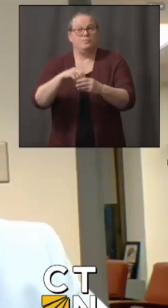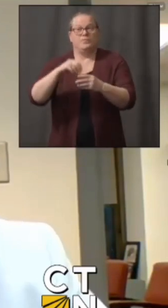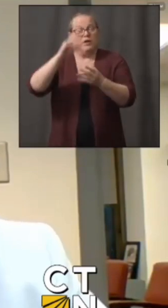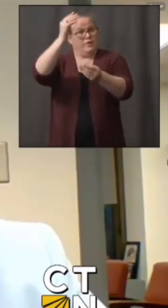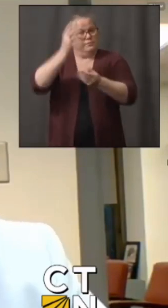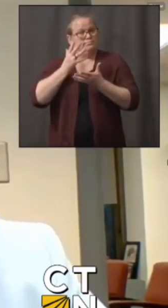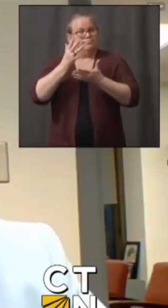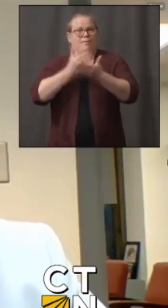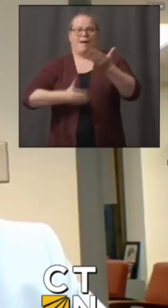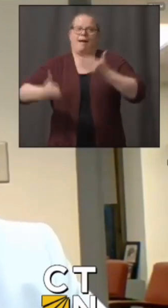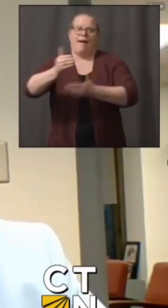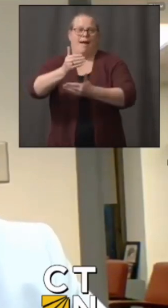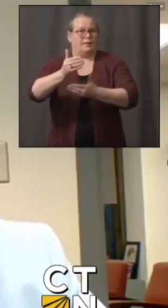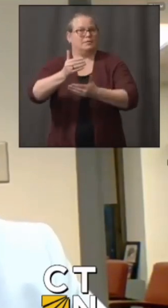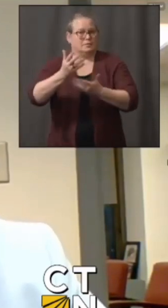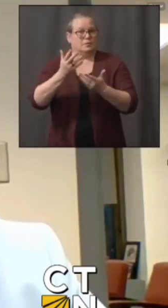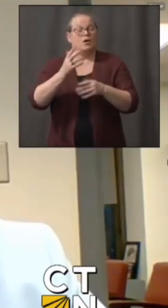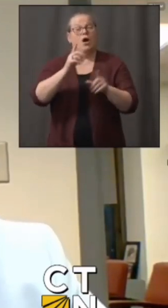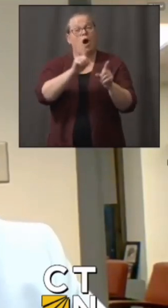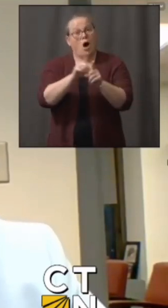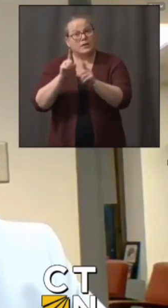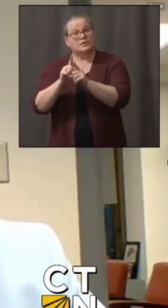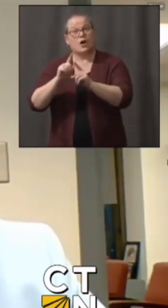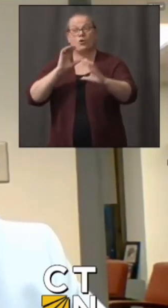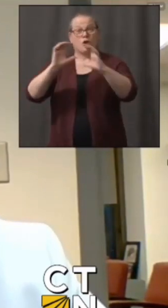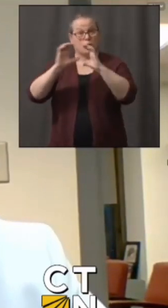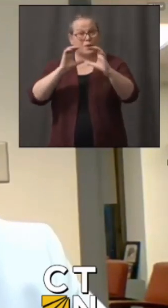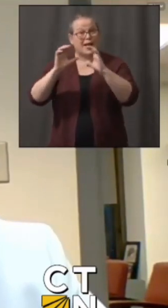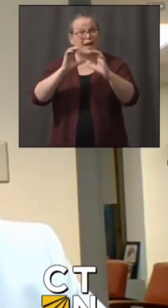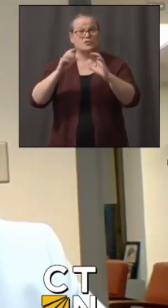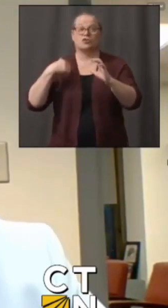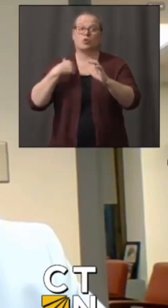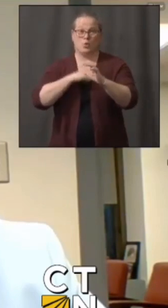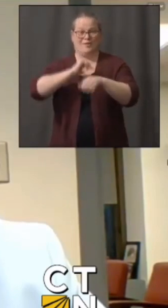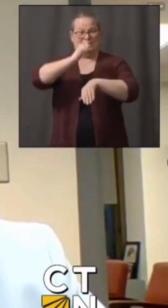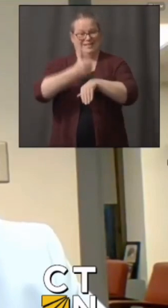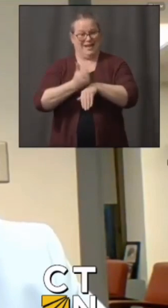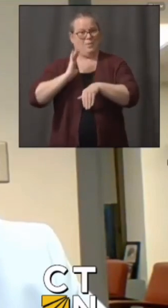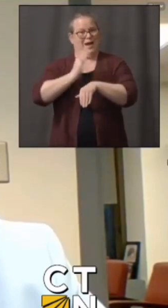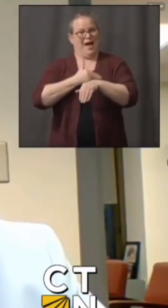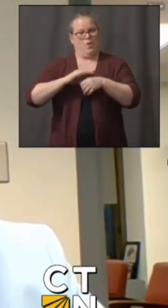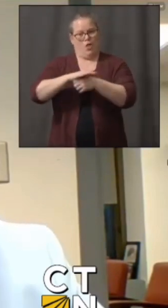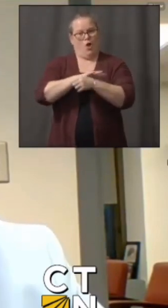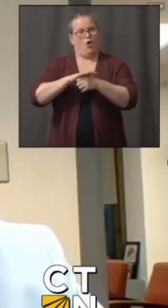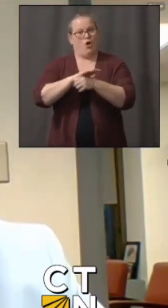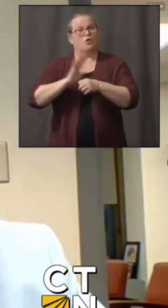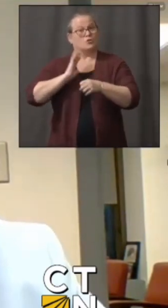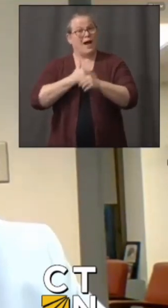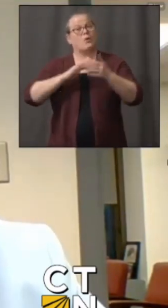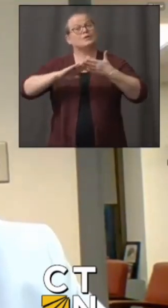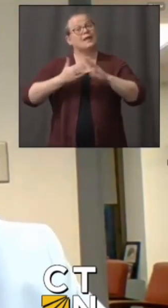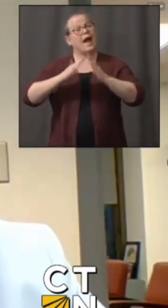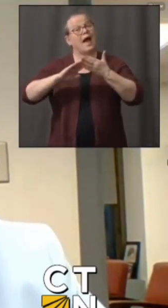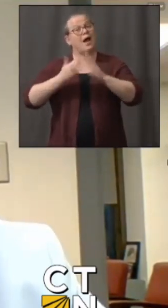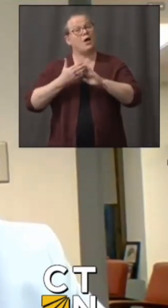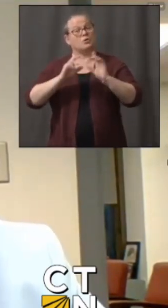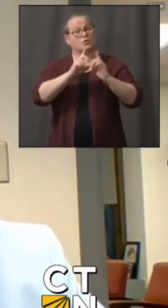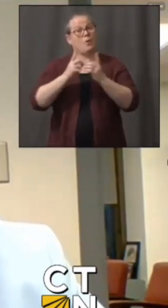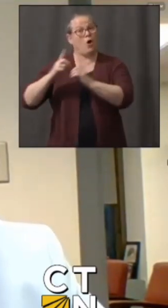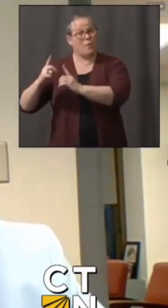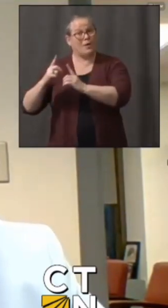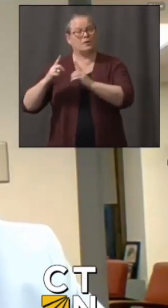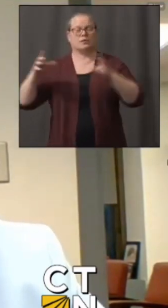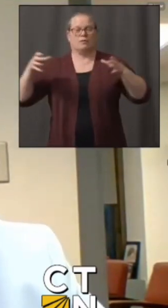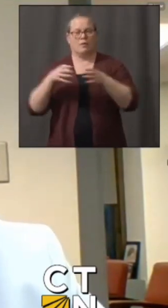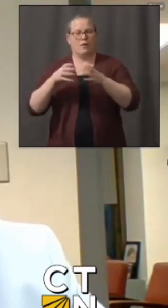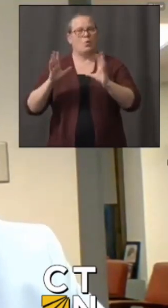We've also emulated that type of communication network locally so that we meet weekly as well with our department heads so that